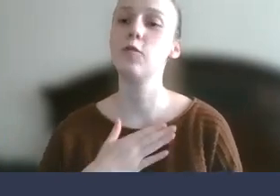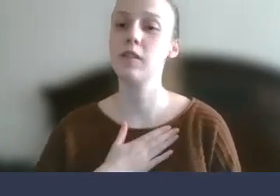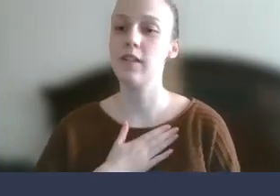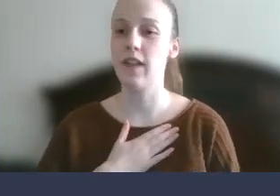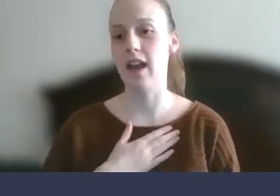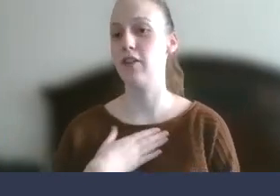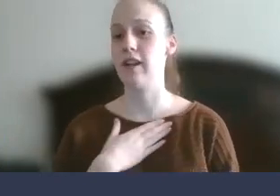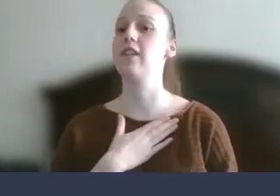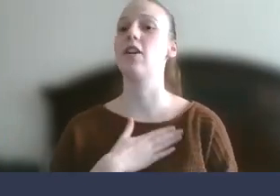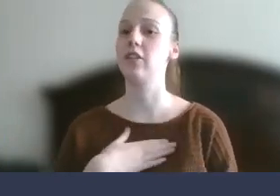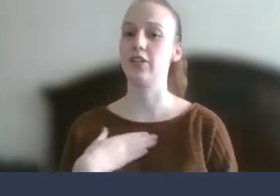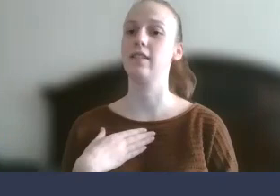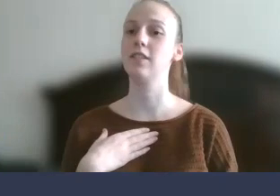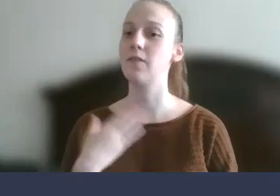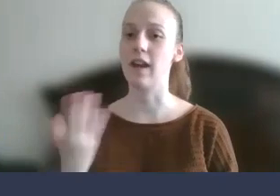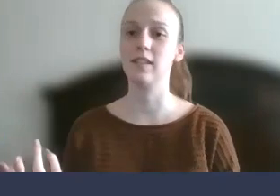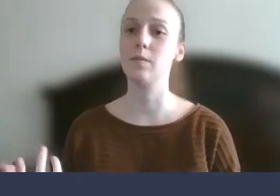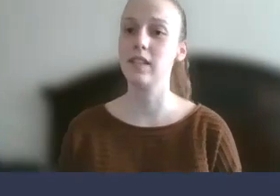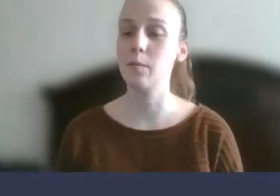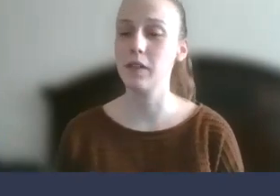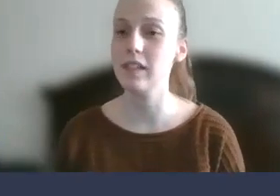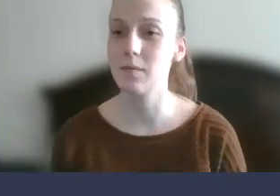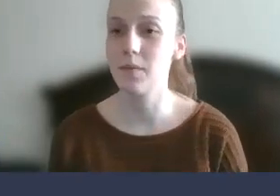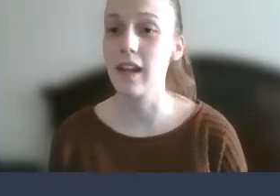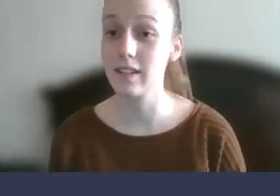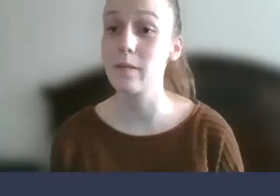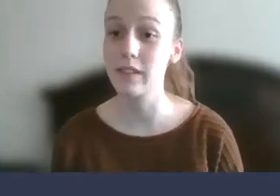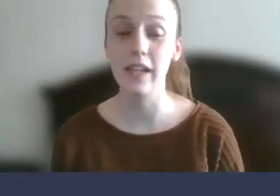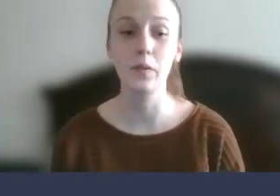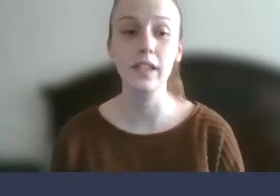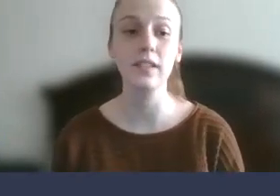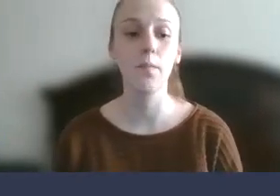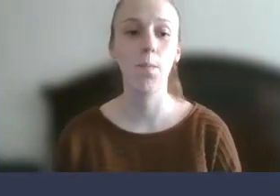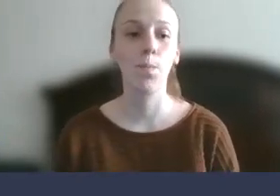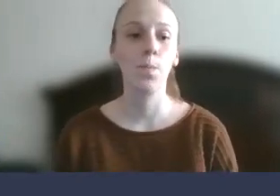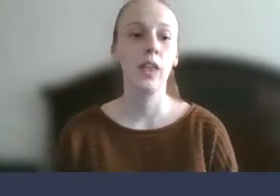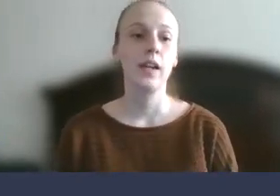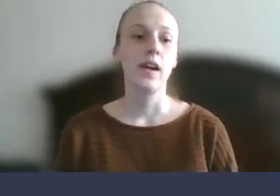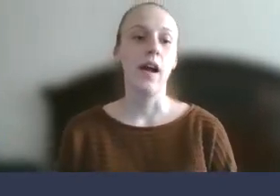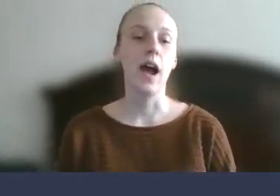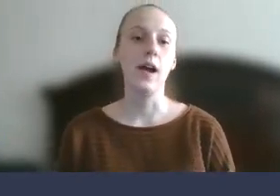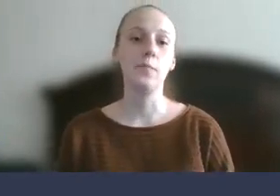But normally if they have their hand on their chest and you've asked them to say please, that is them saying please.